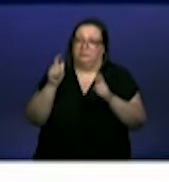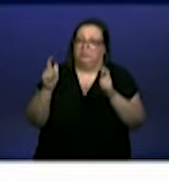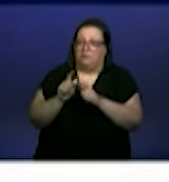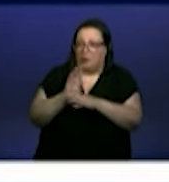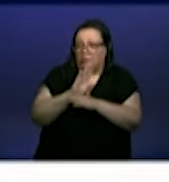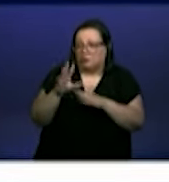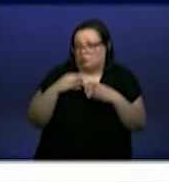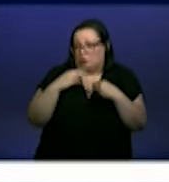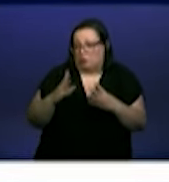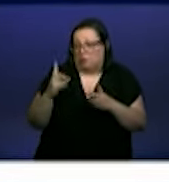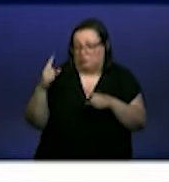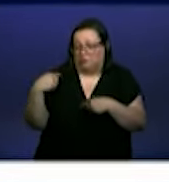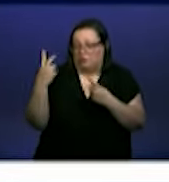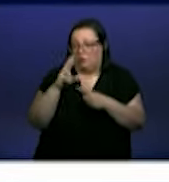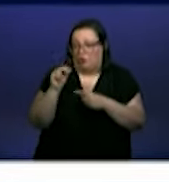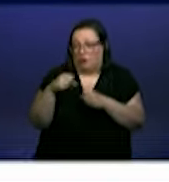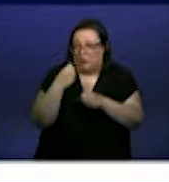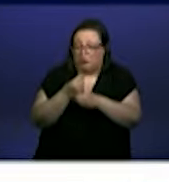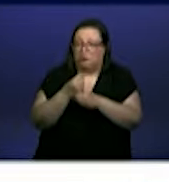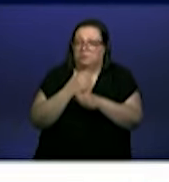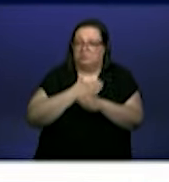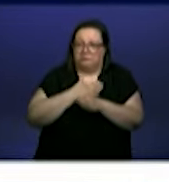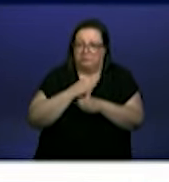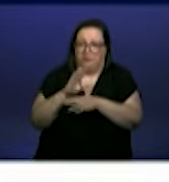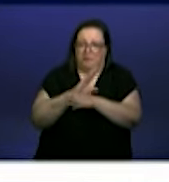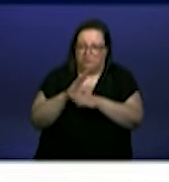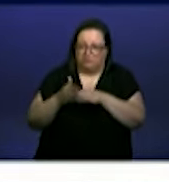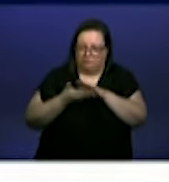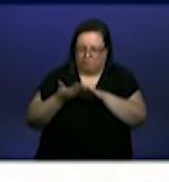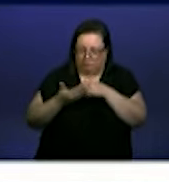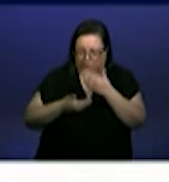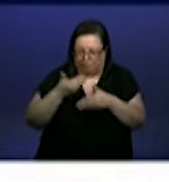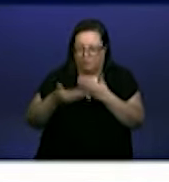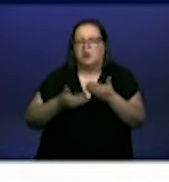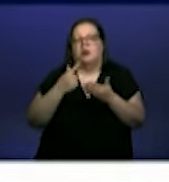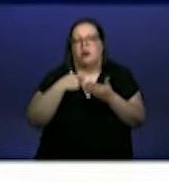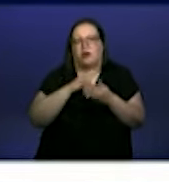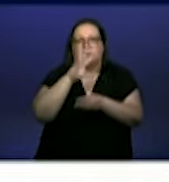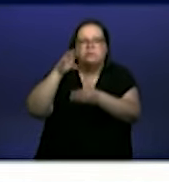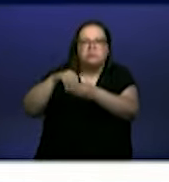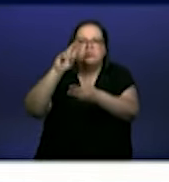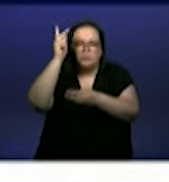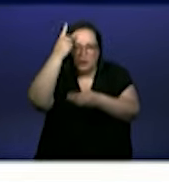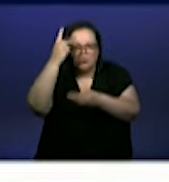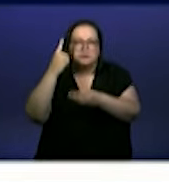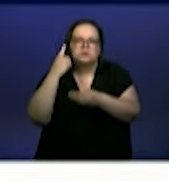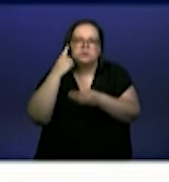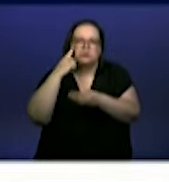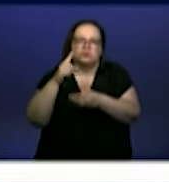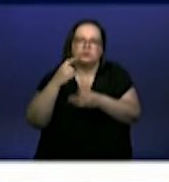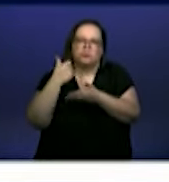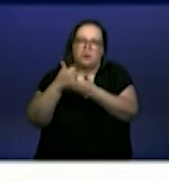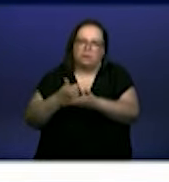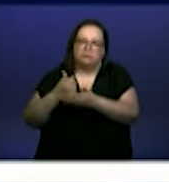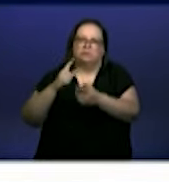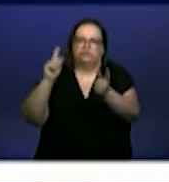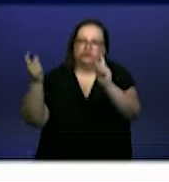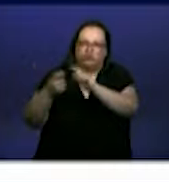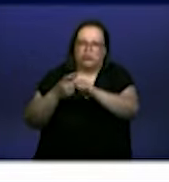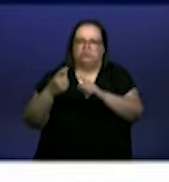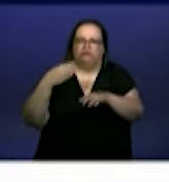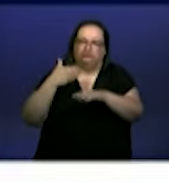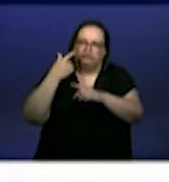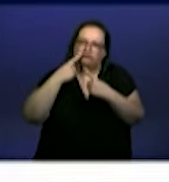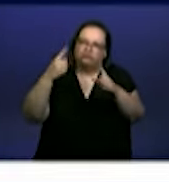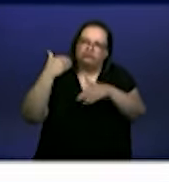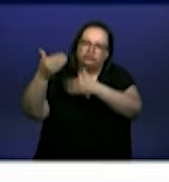30 years. And I got into politics to make a difference and to get things done. And as Speaker of the House, I ushered in